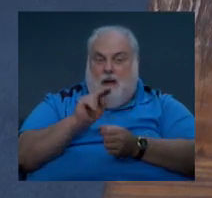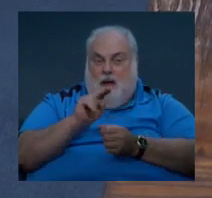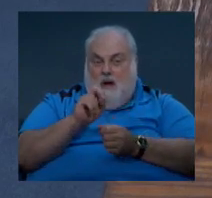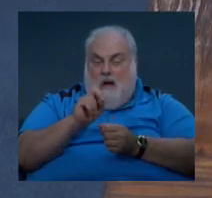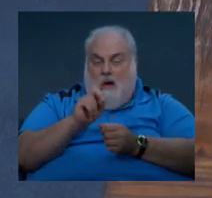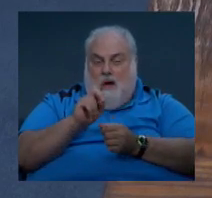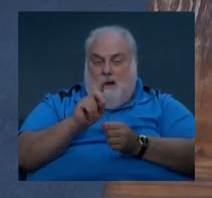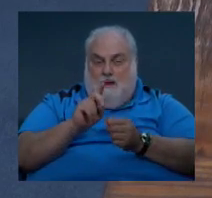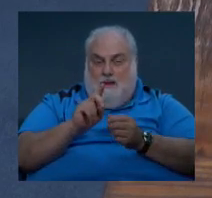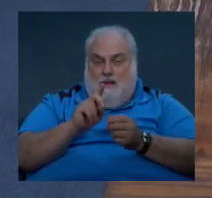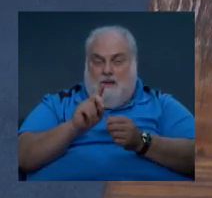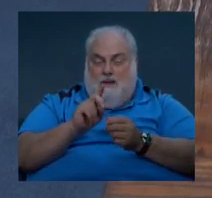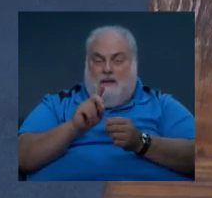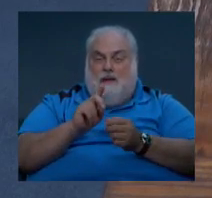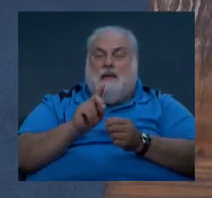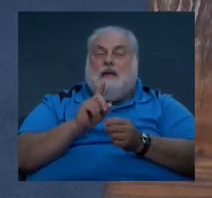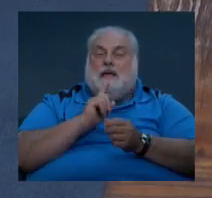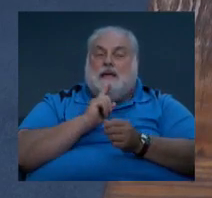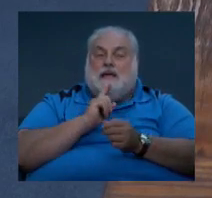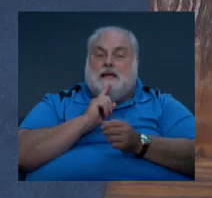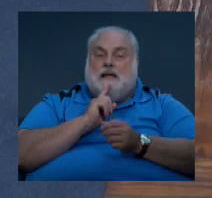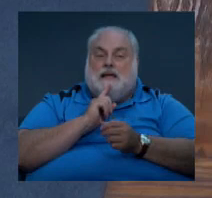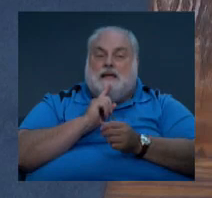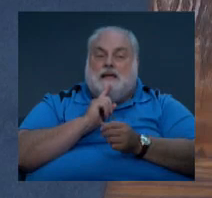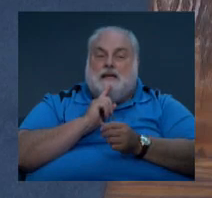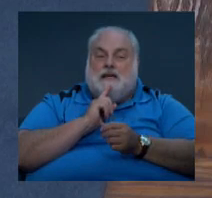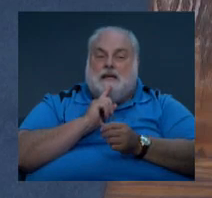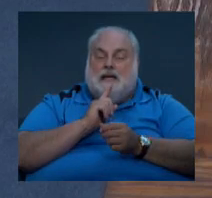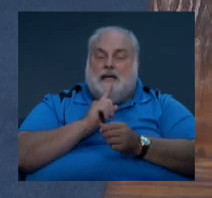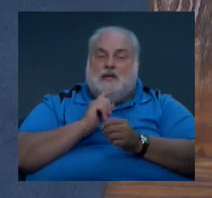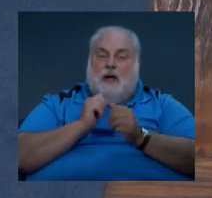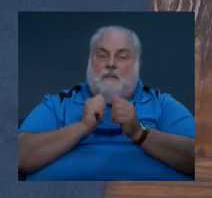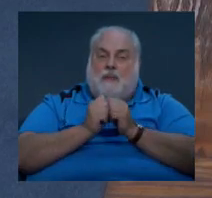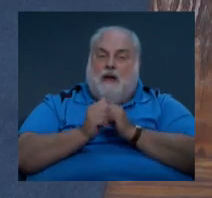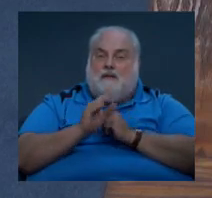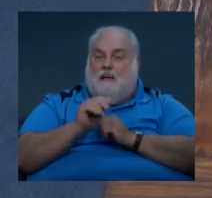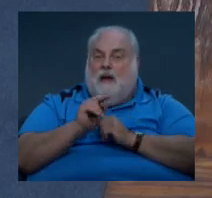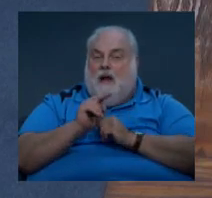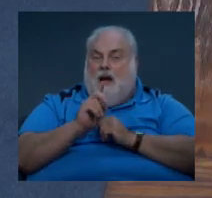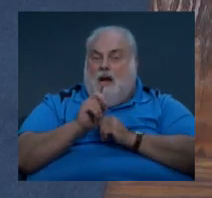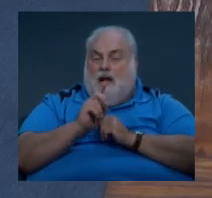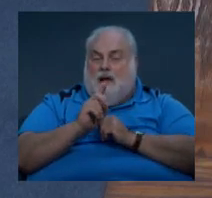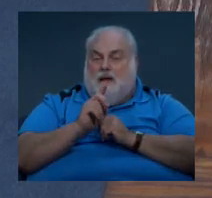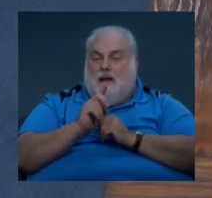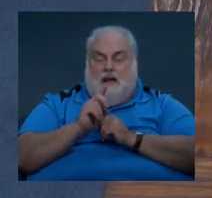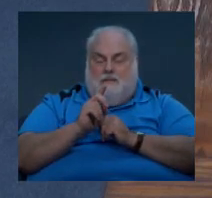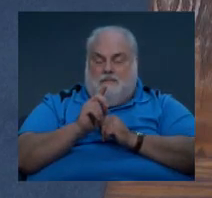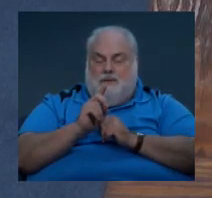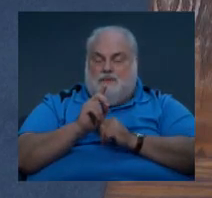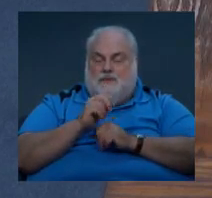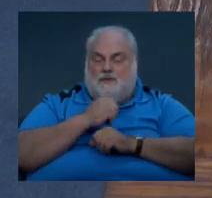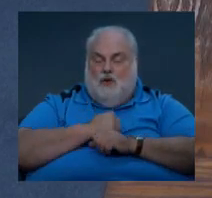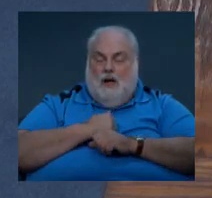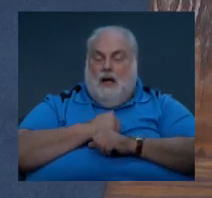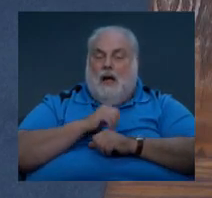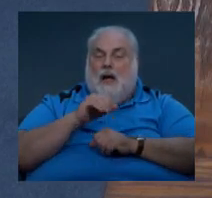bondholders is to pass a bond amendment, or excuse me, a budget